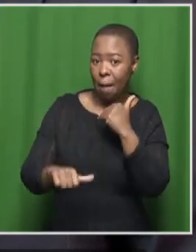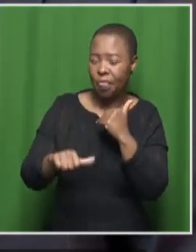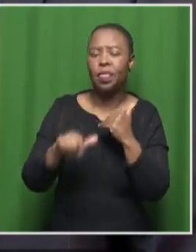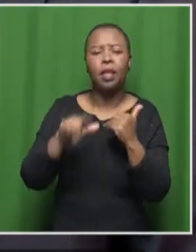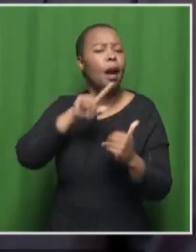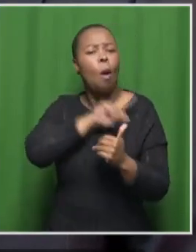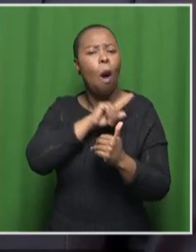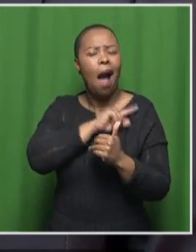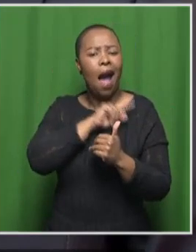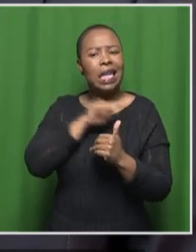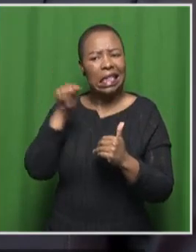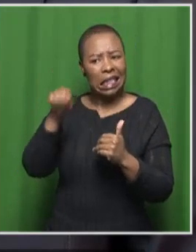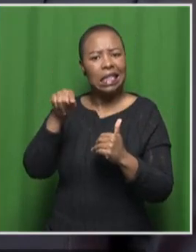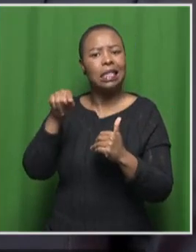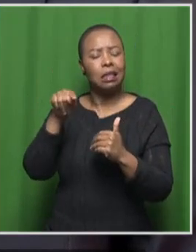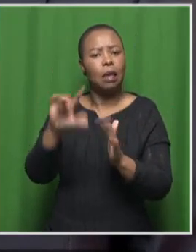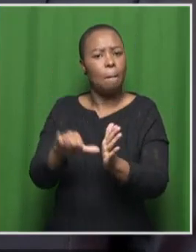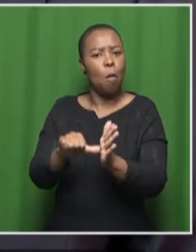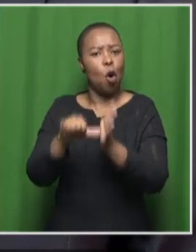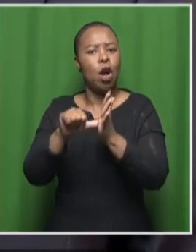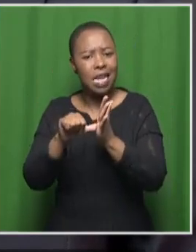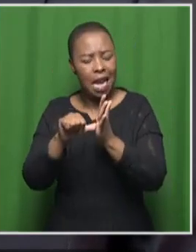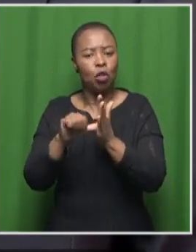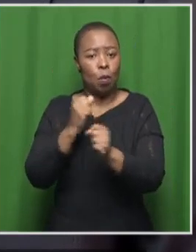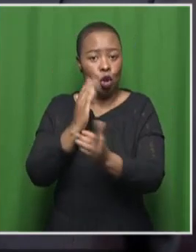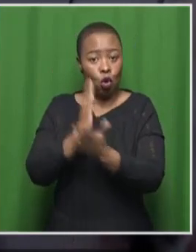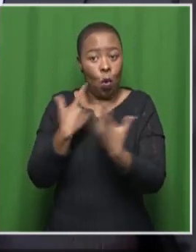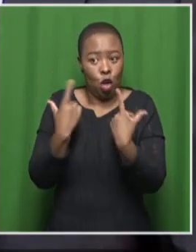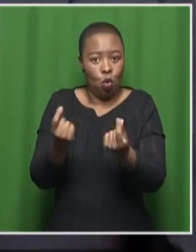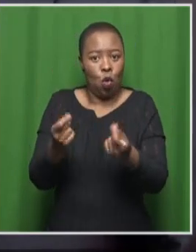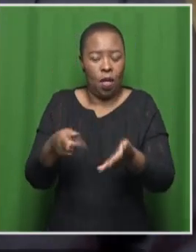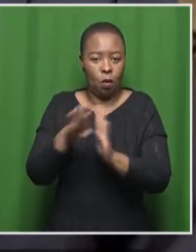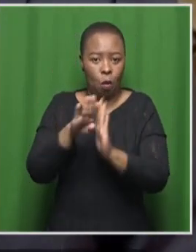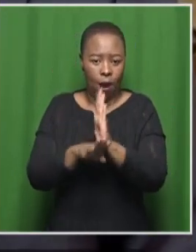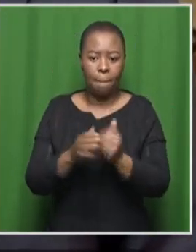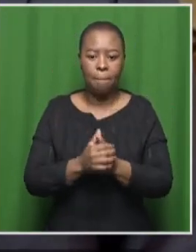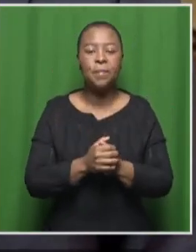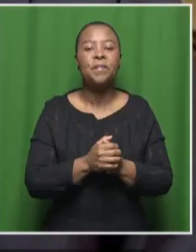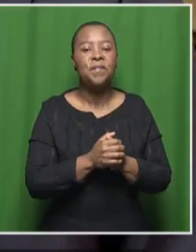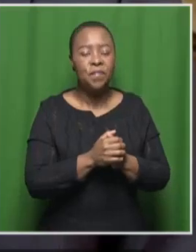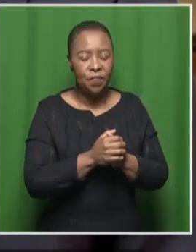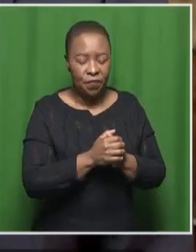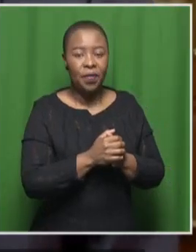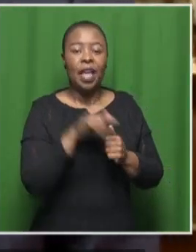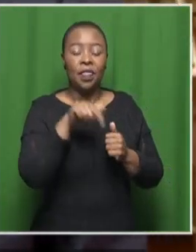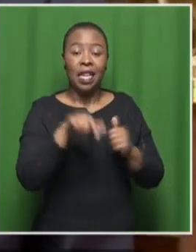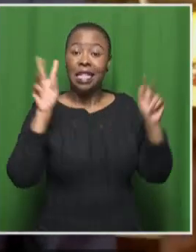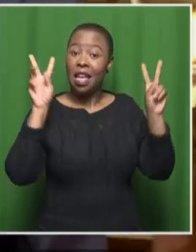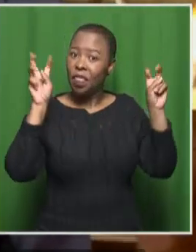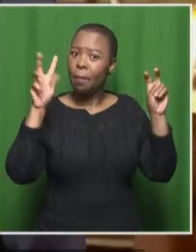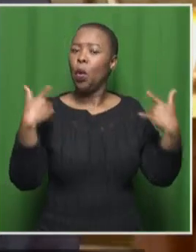an important feature to include as we draw a close to Heritage Month. This was a very important theme to